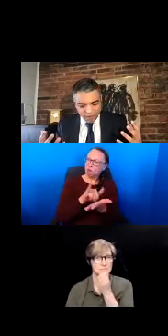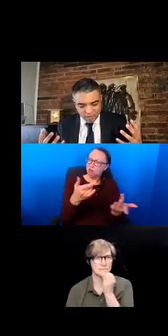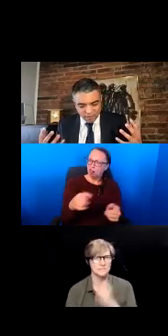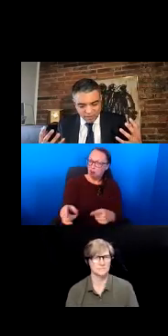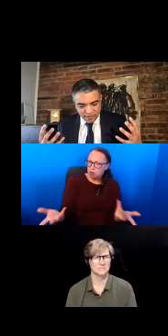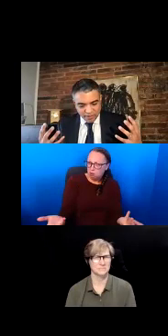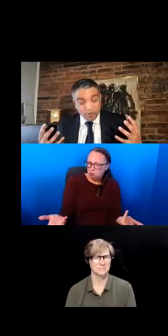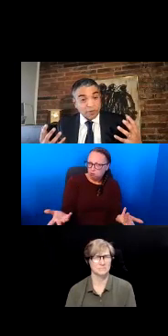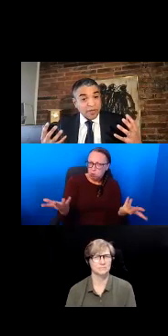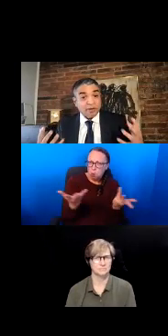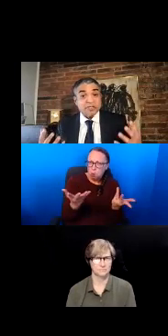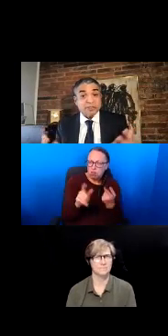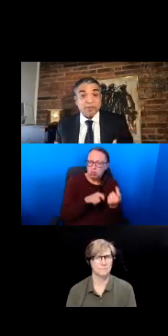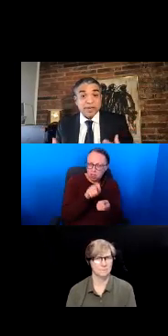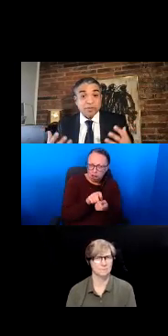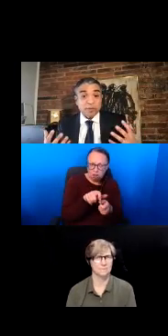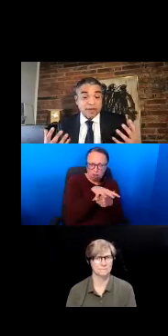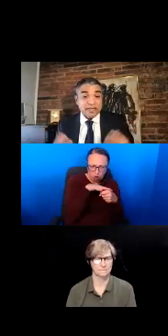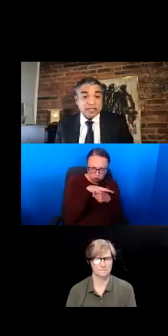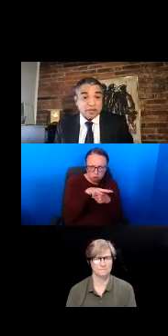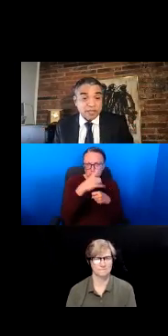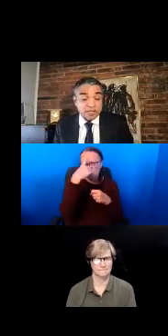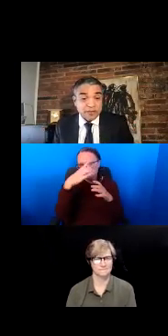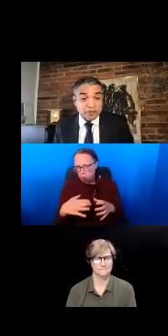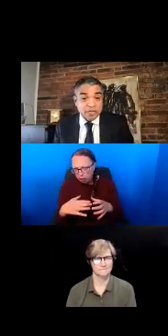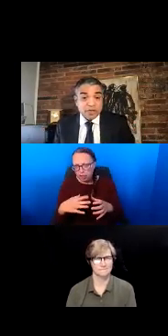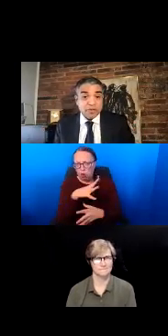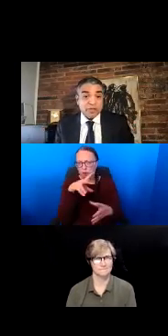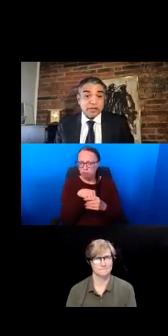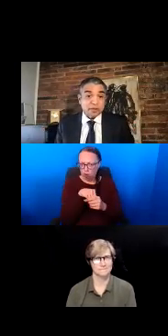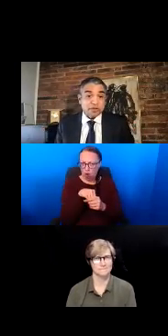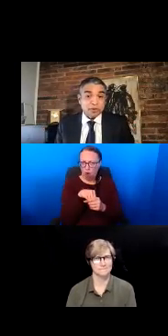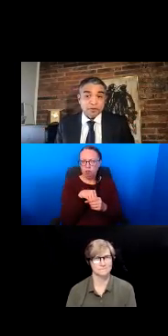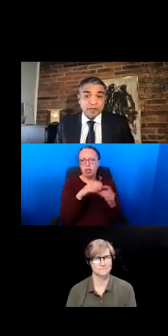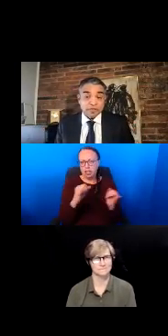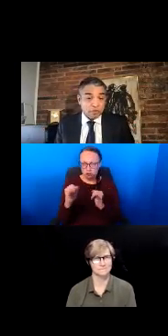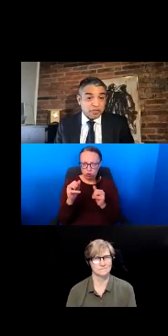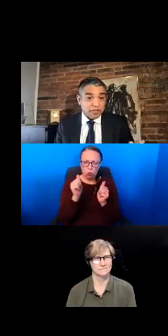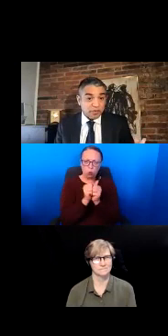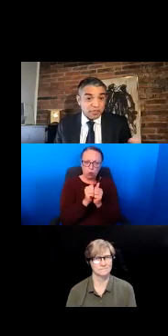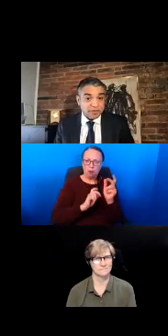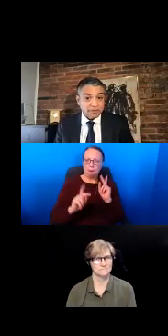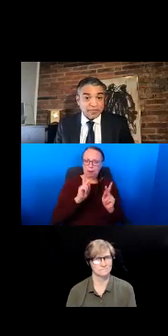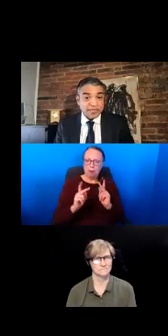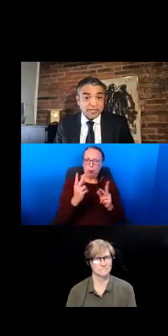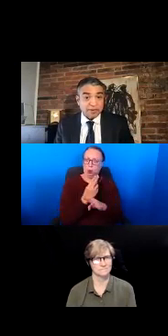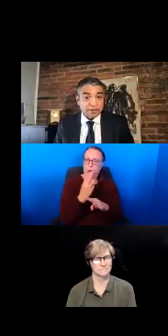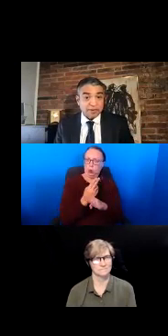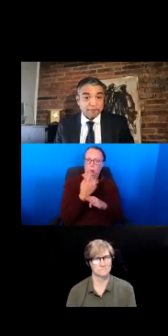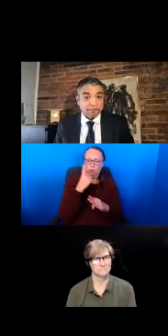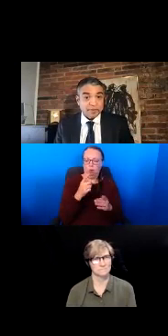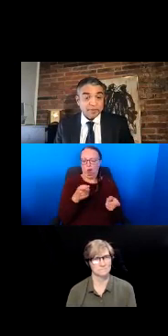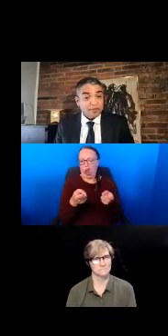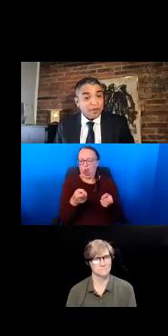What areas of the brain or what mechanisms are individuals with post-stroke aphasia using in order to mediate that